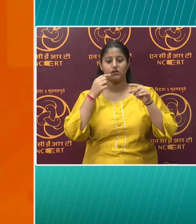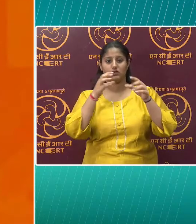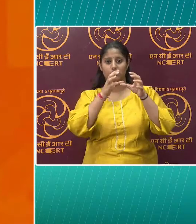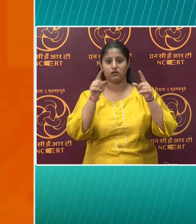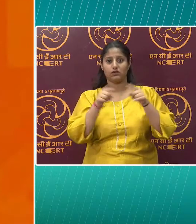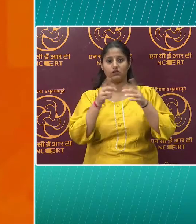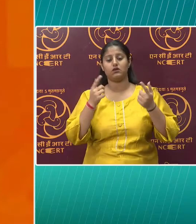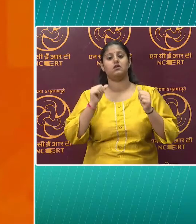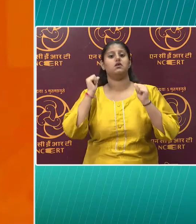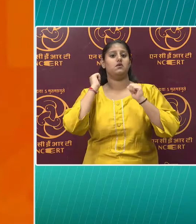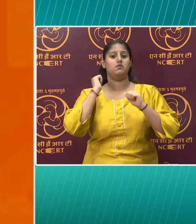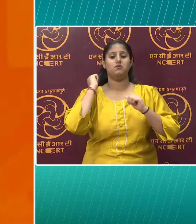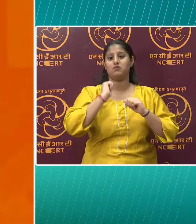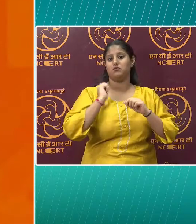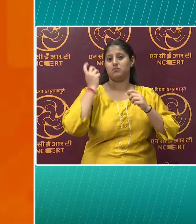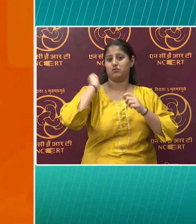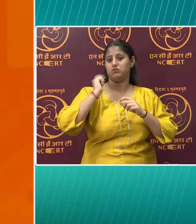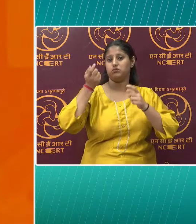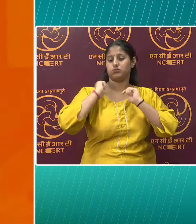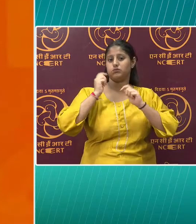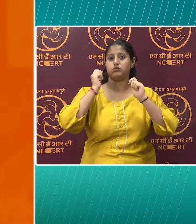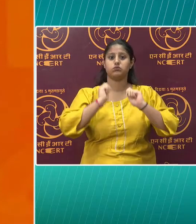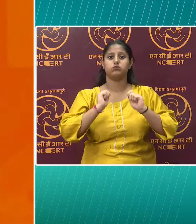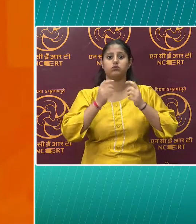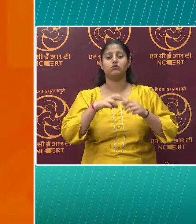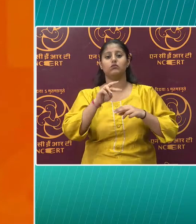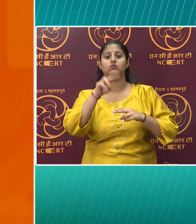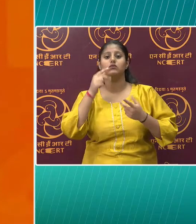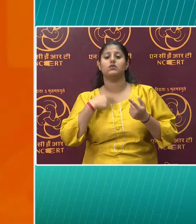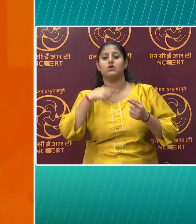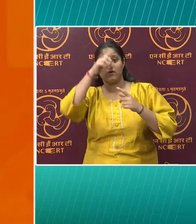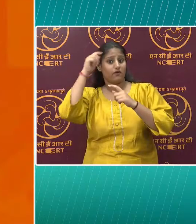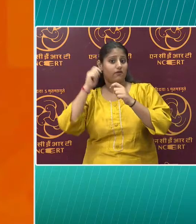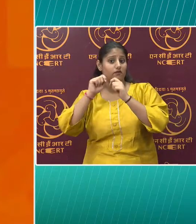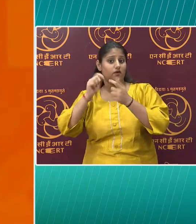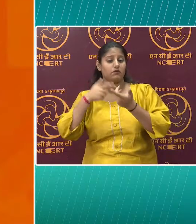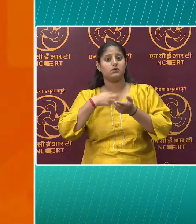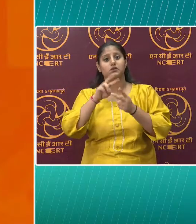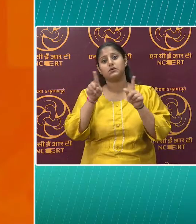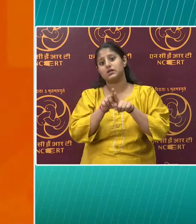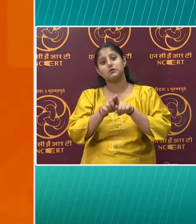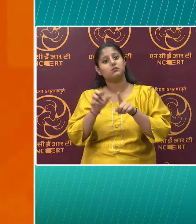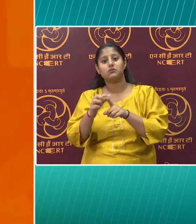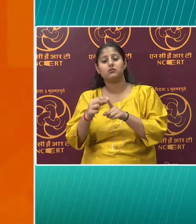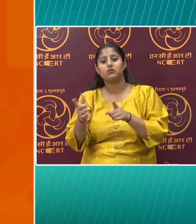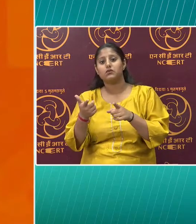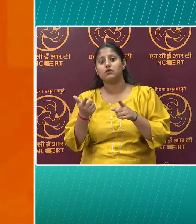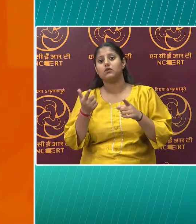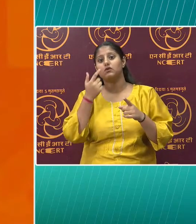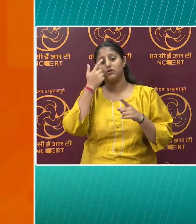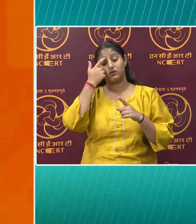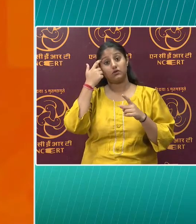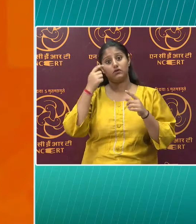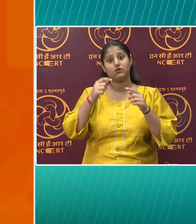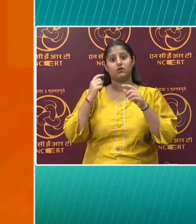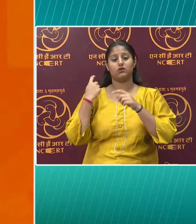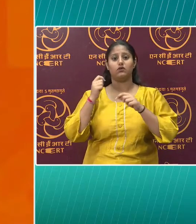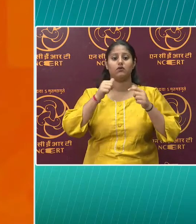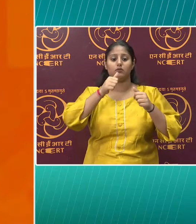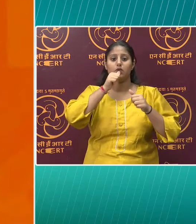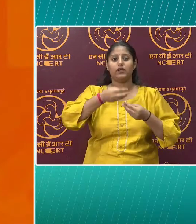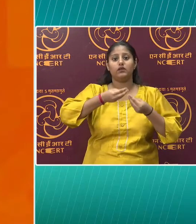use pulleys, for example. Yes, even the farmers, they are doing innovation in terms of lifting